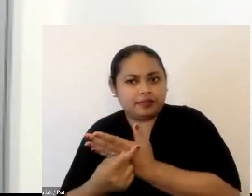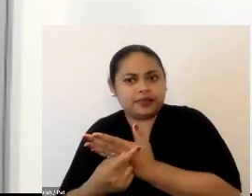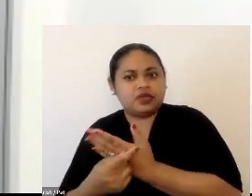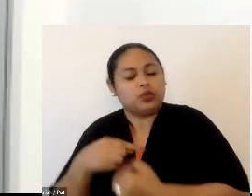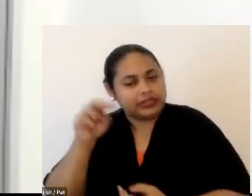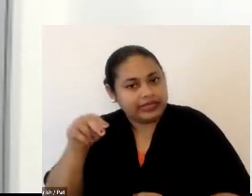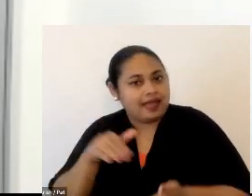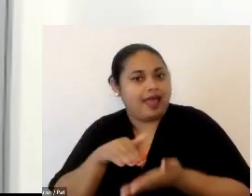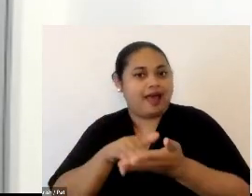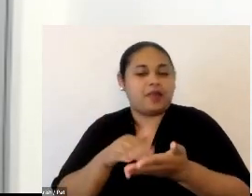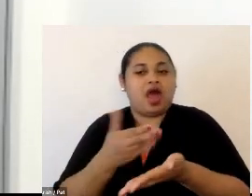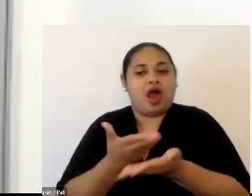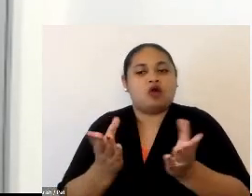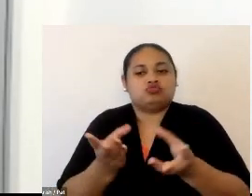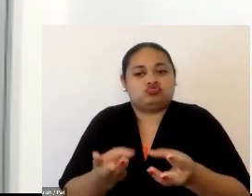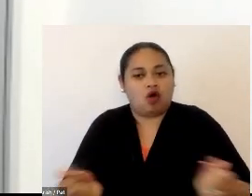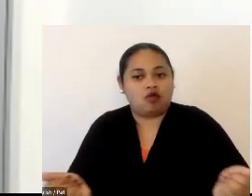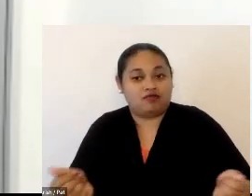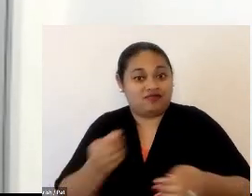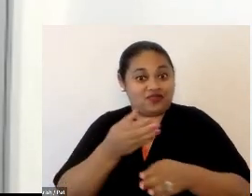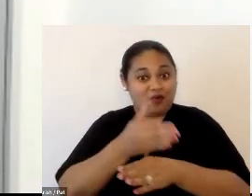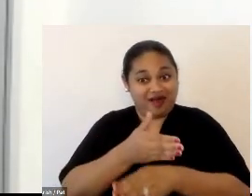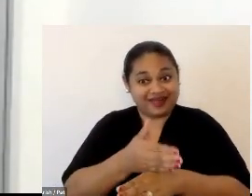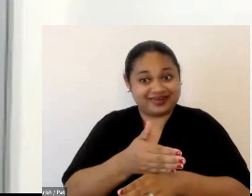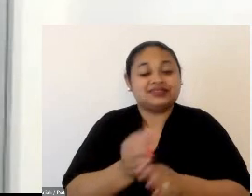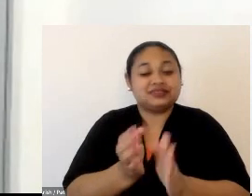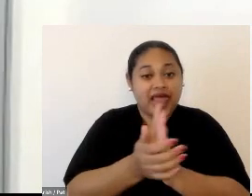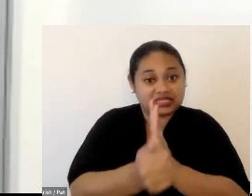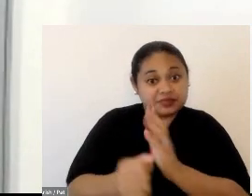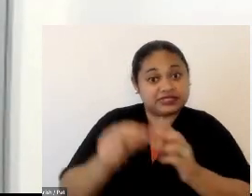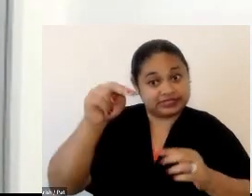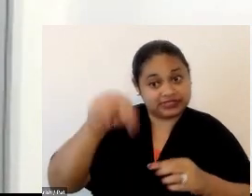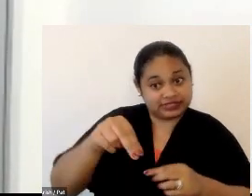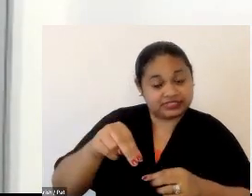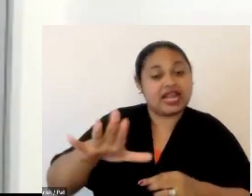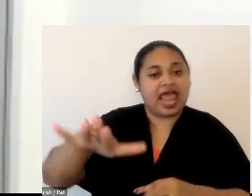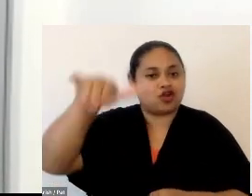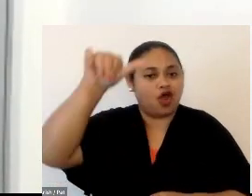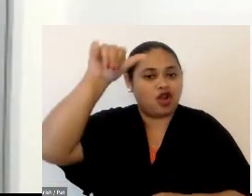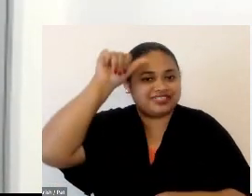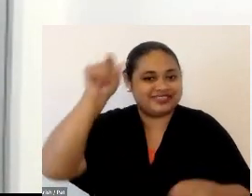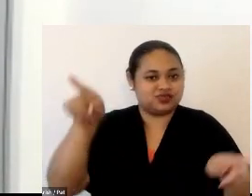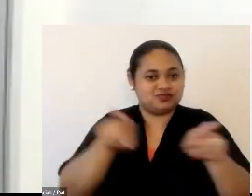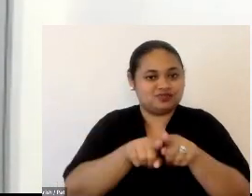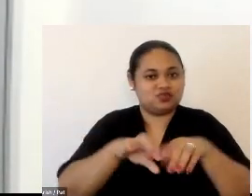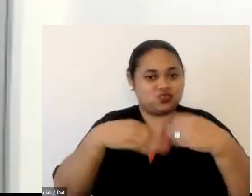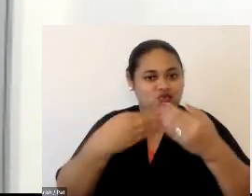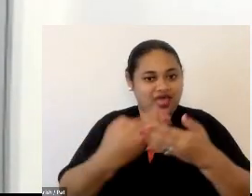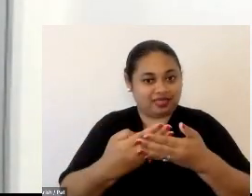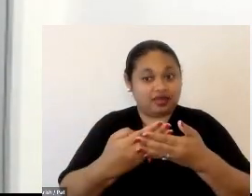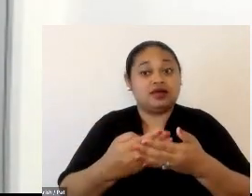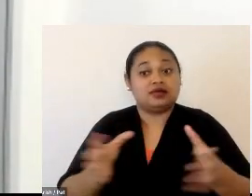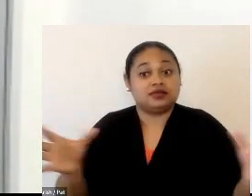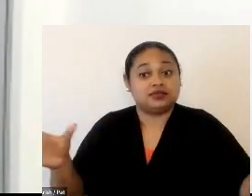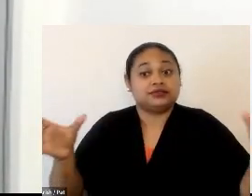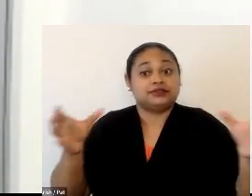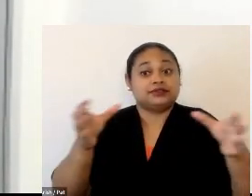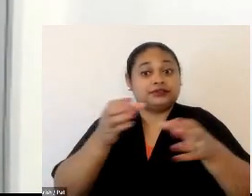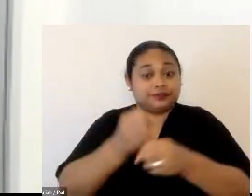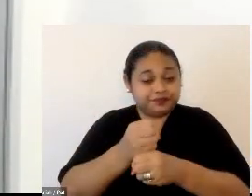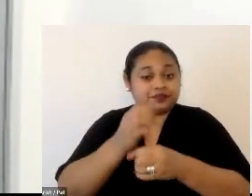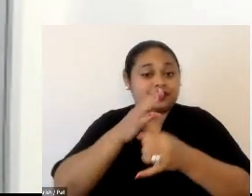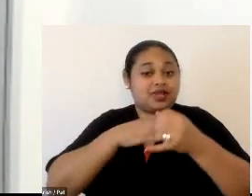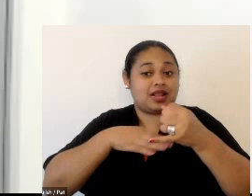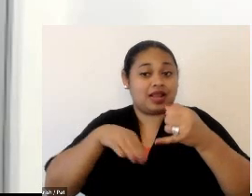our functions with expertise and knowledge. And finally, I'll just close by emphasising